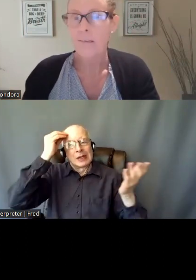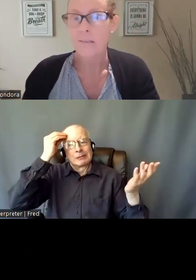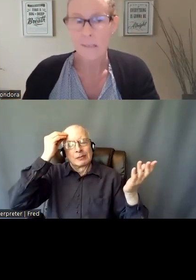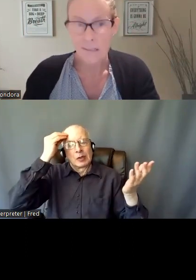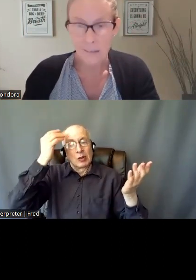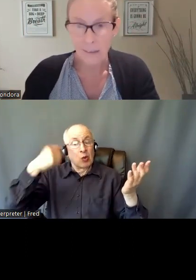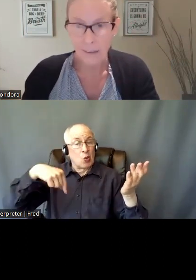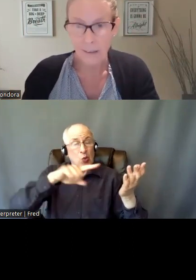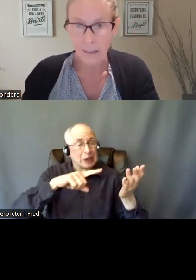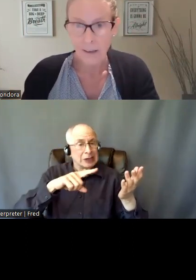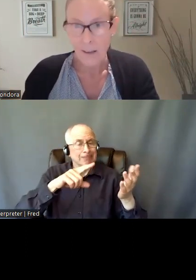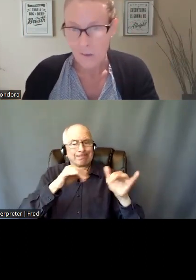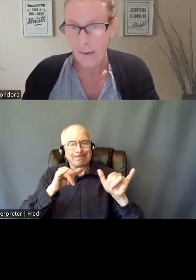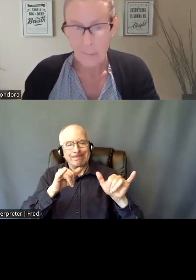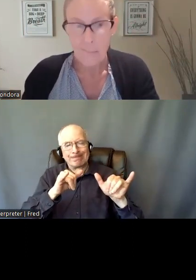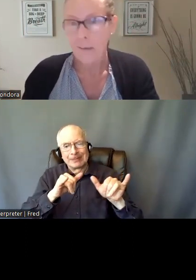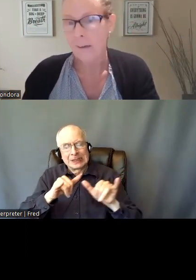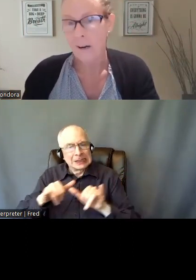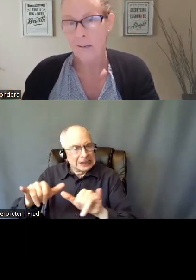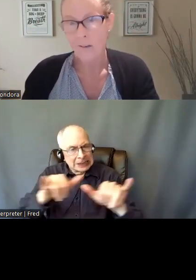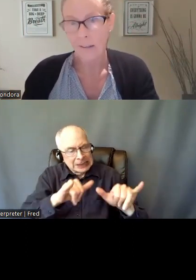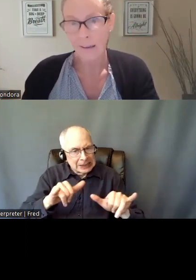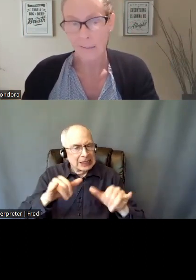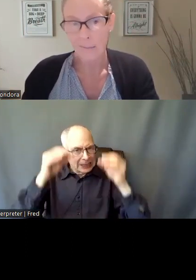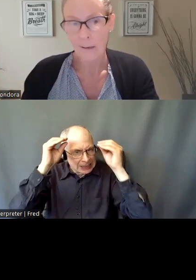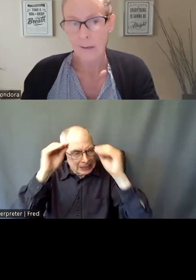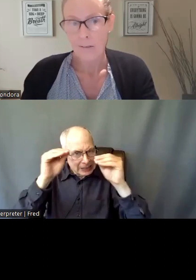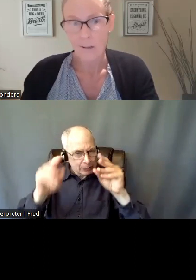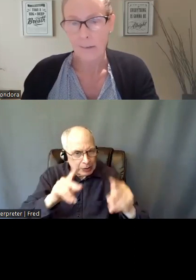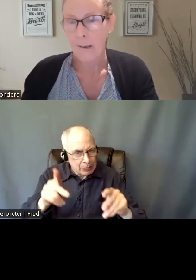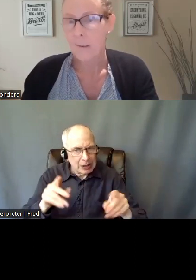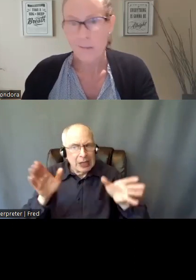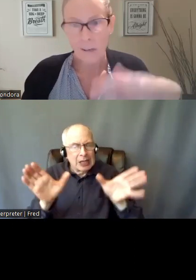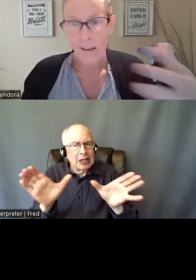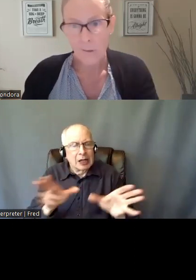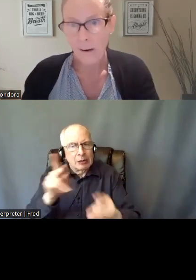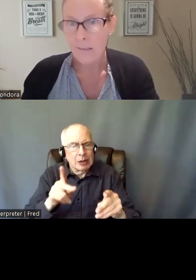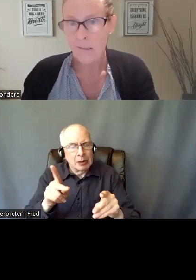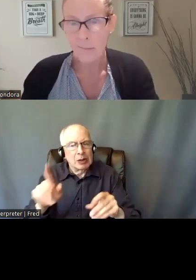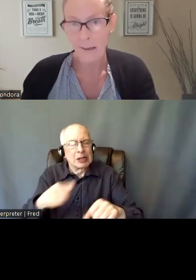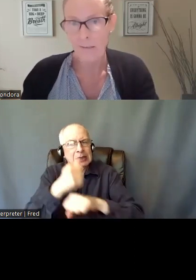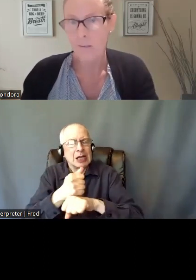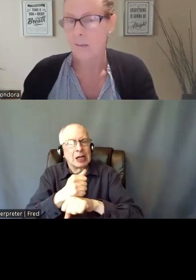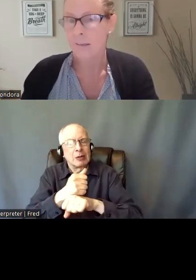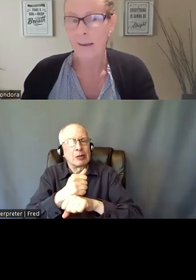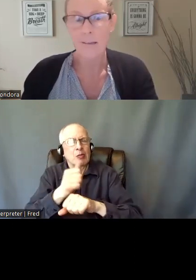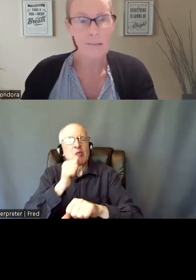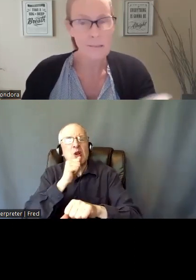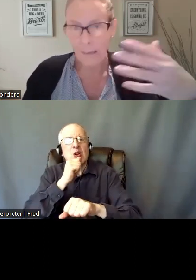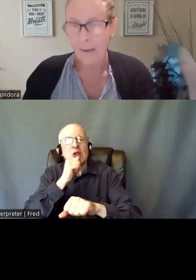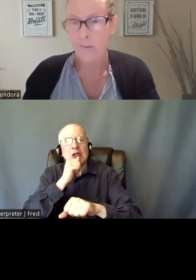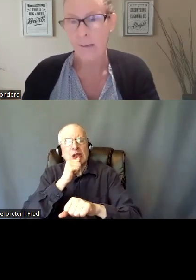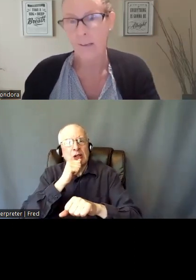we consistently educating people and encouraging them to create personalized crisis plans, to